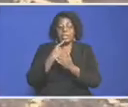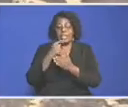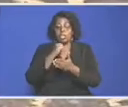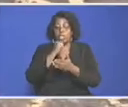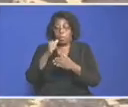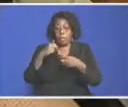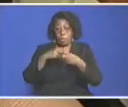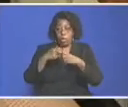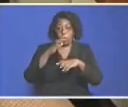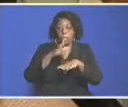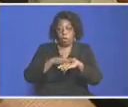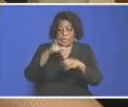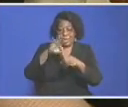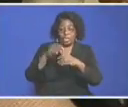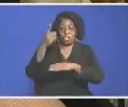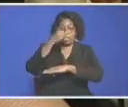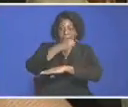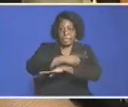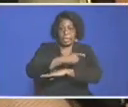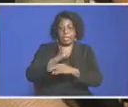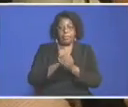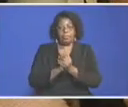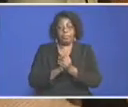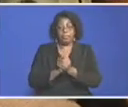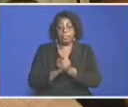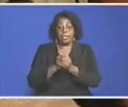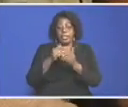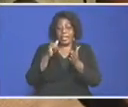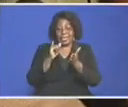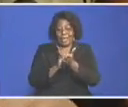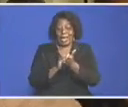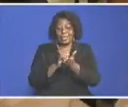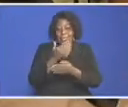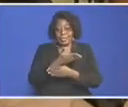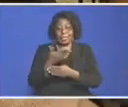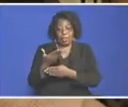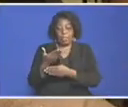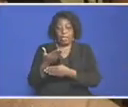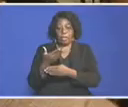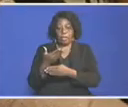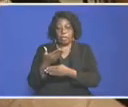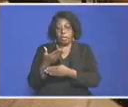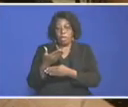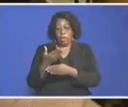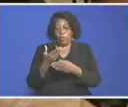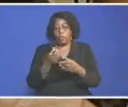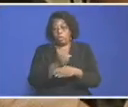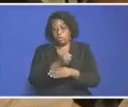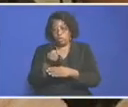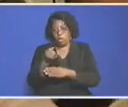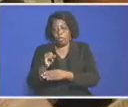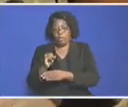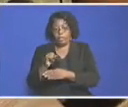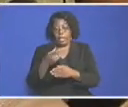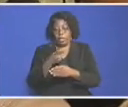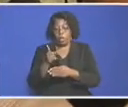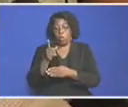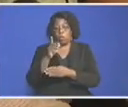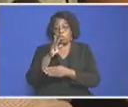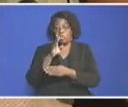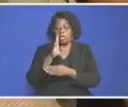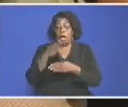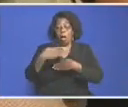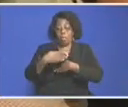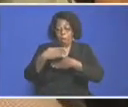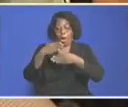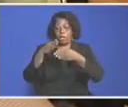Election Day. That is something that we are stressing as we continue towards the general election, that those ballots, the ballot